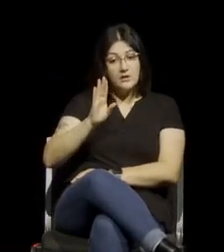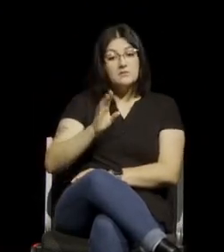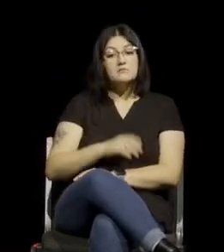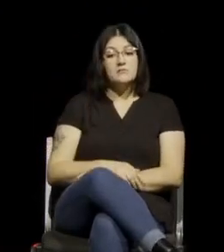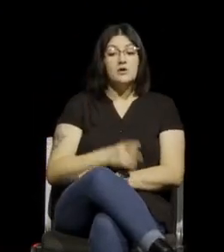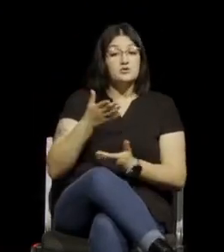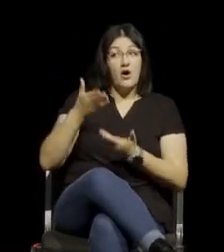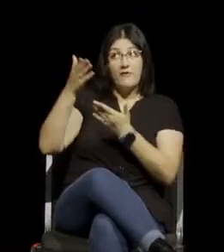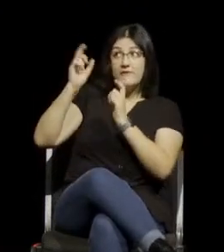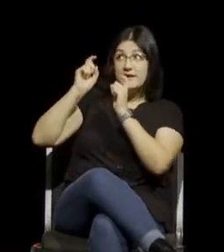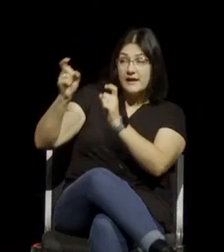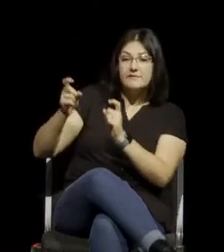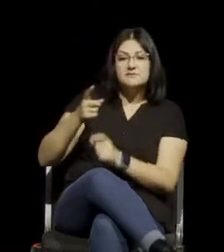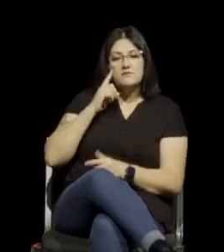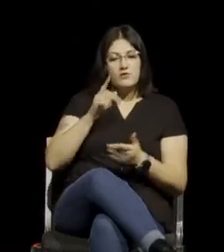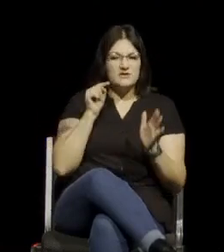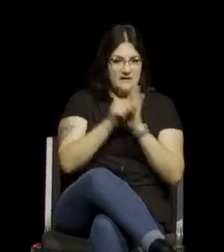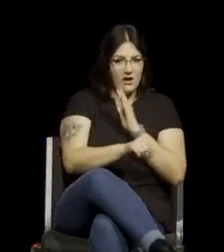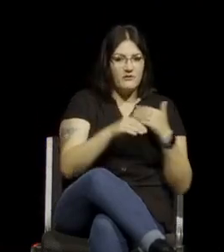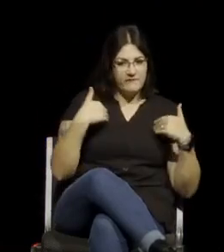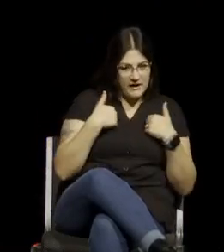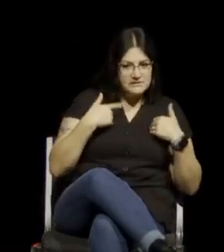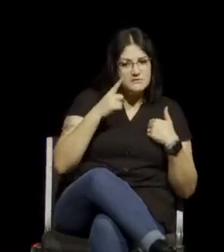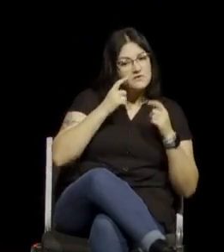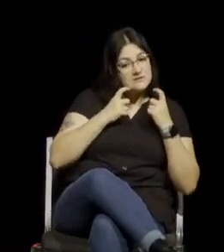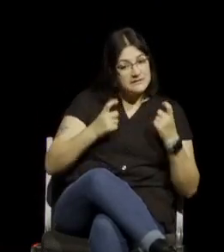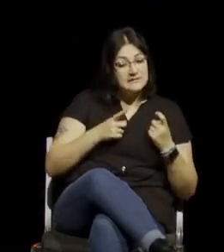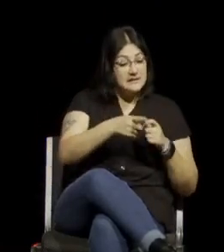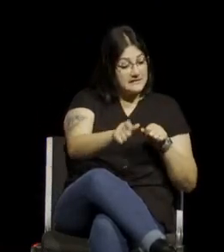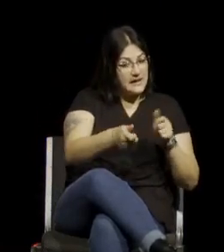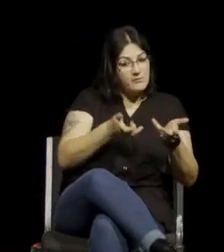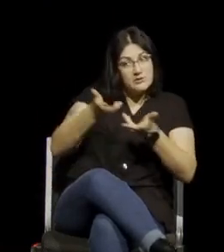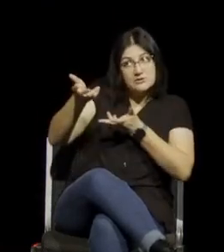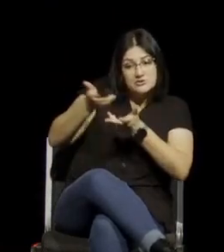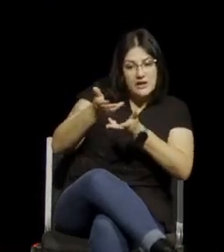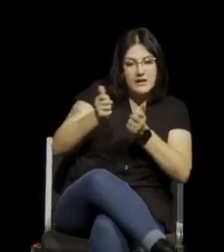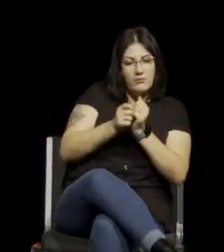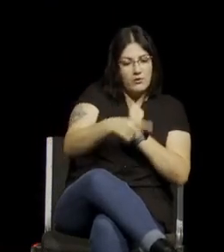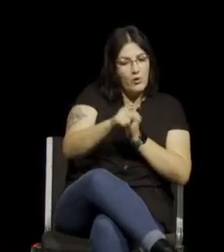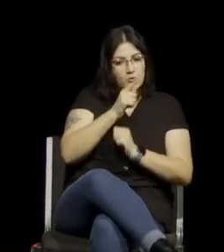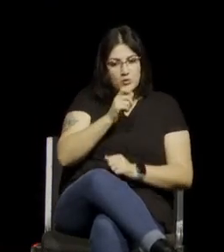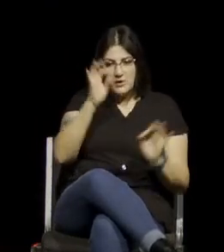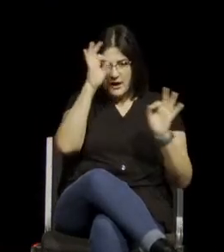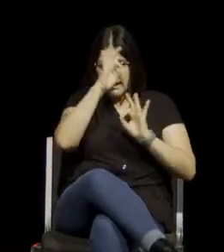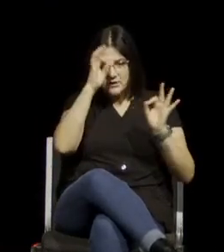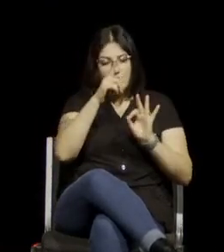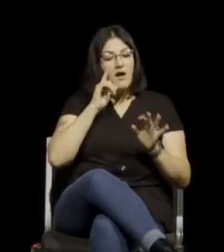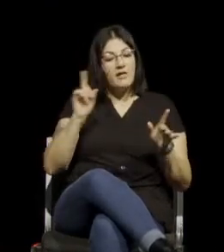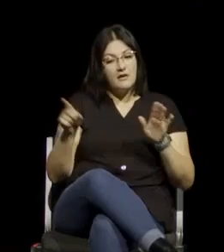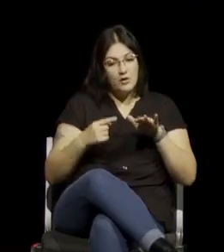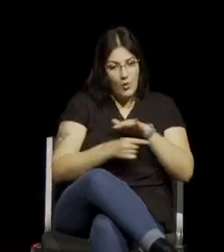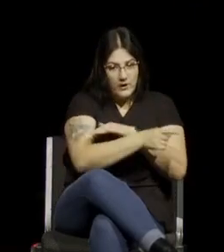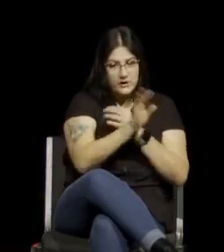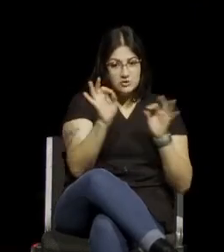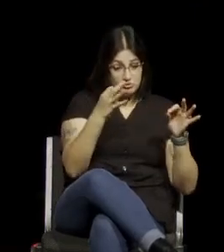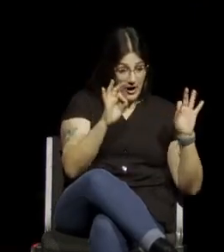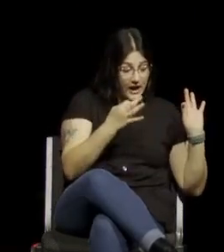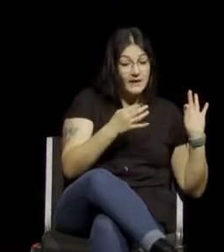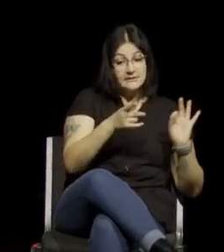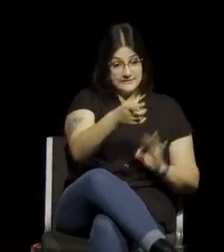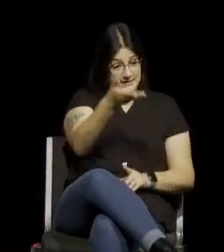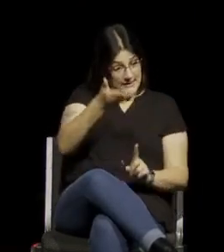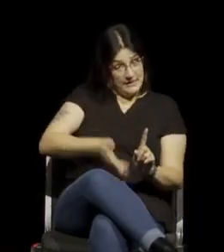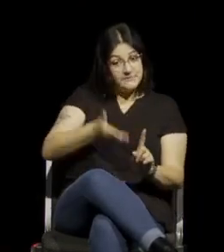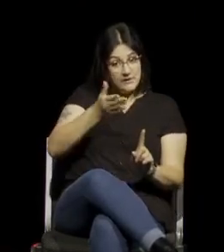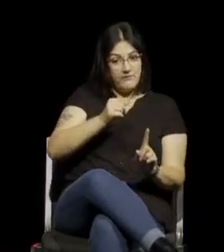gifts and sacrifices for sins. He is able to deal gently with those who are ignorant and are going astray, since he himself,